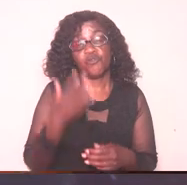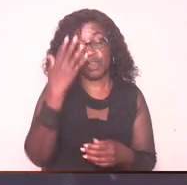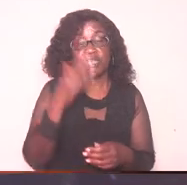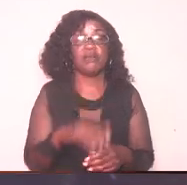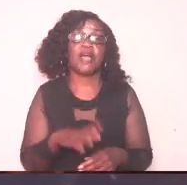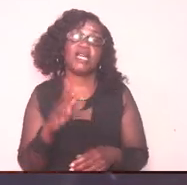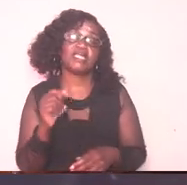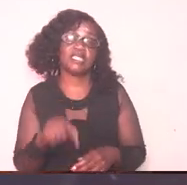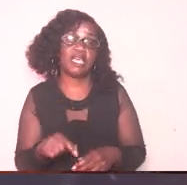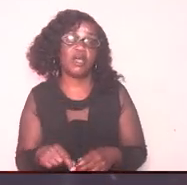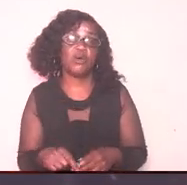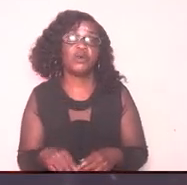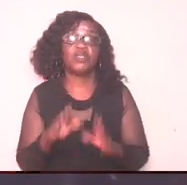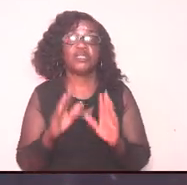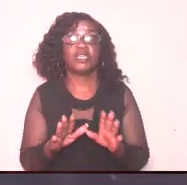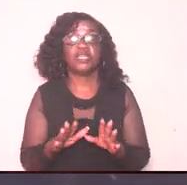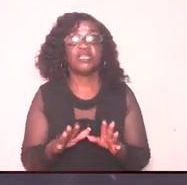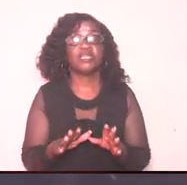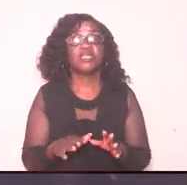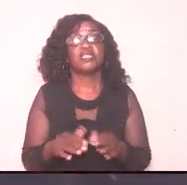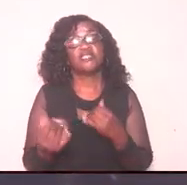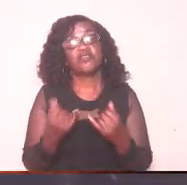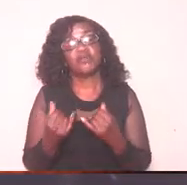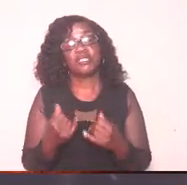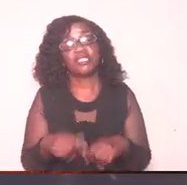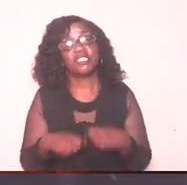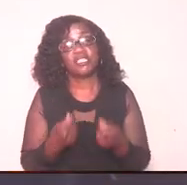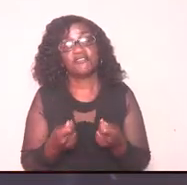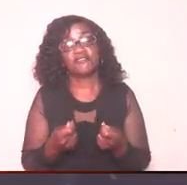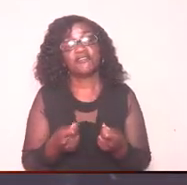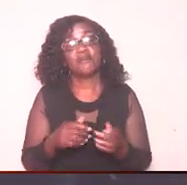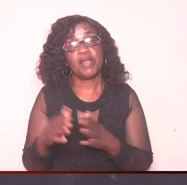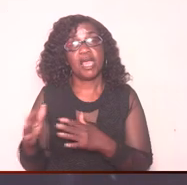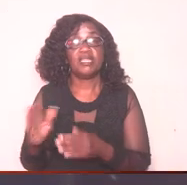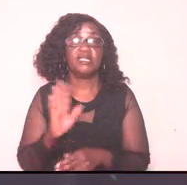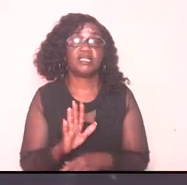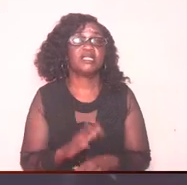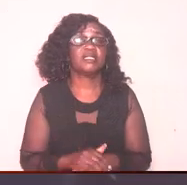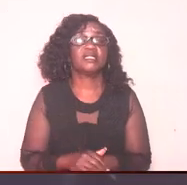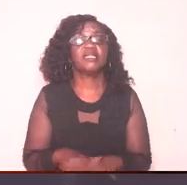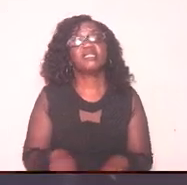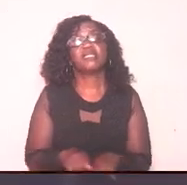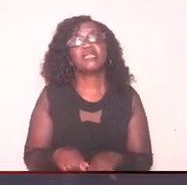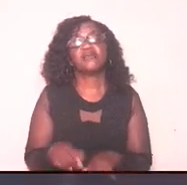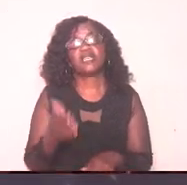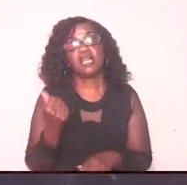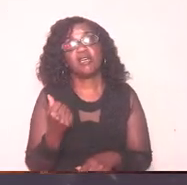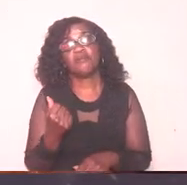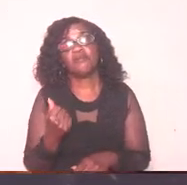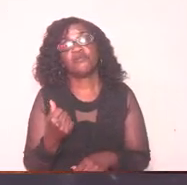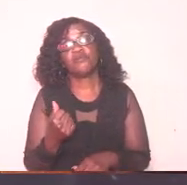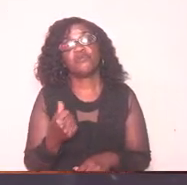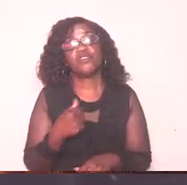of all, that they are now in a position where we have informed them enough to be able to make a better decision, right? They also come in, they say that,